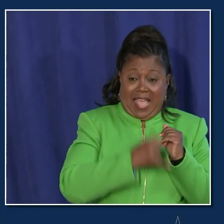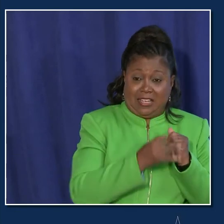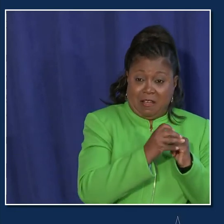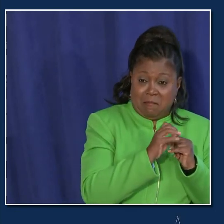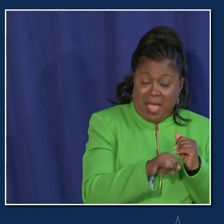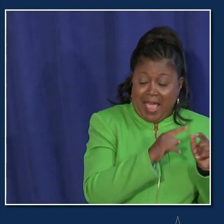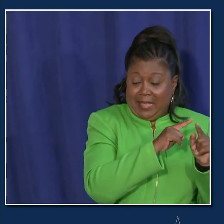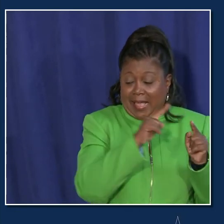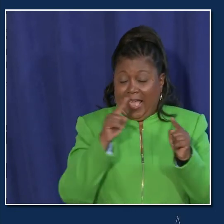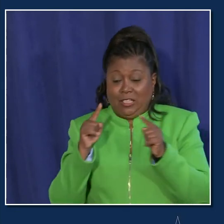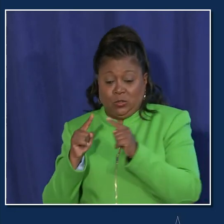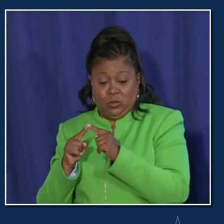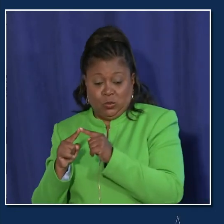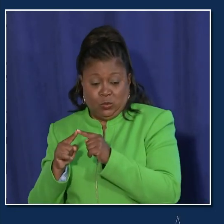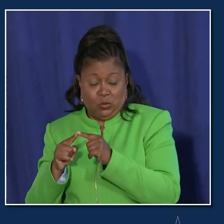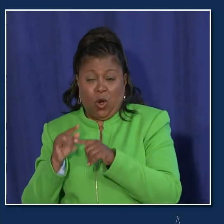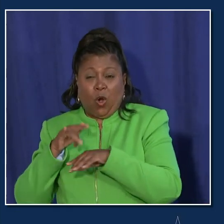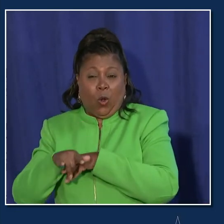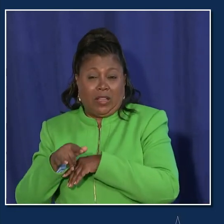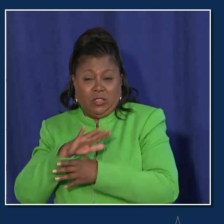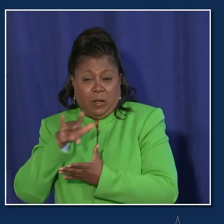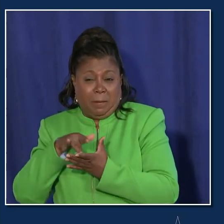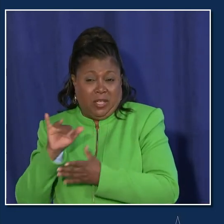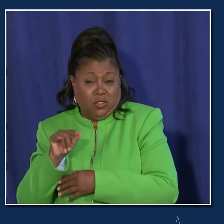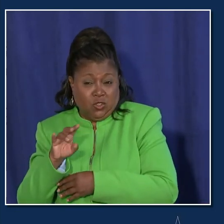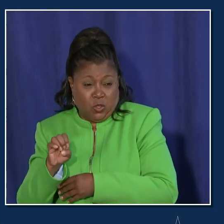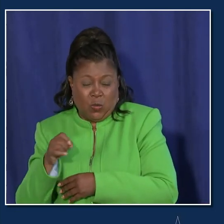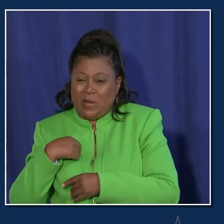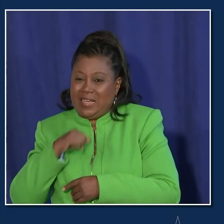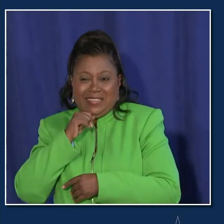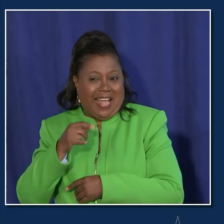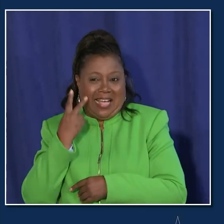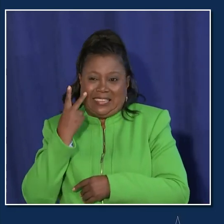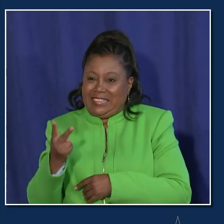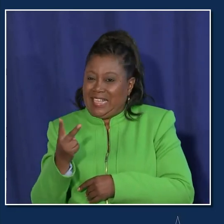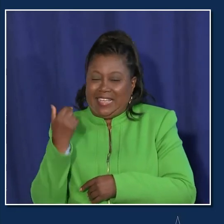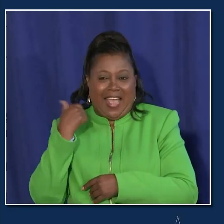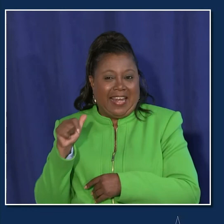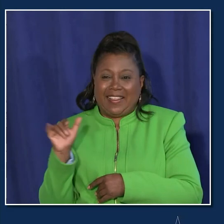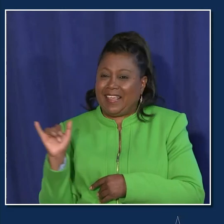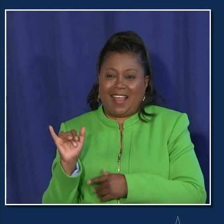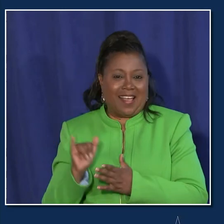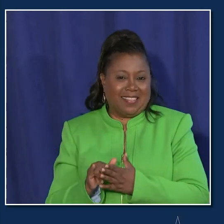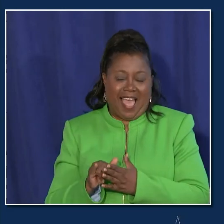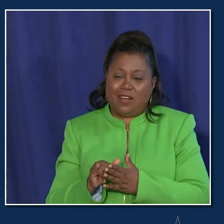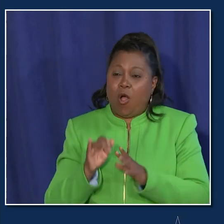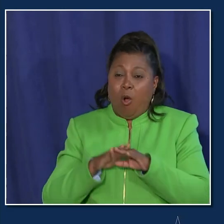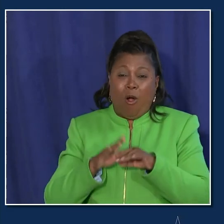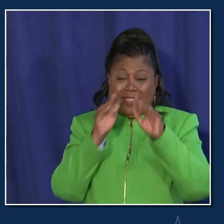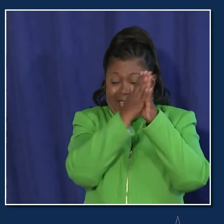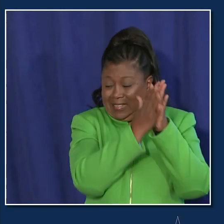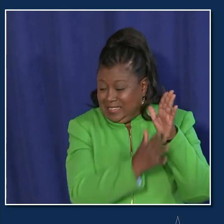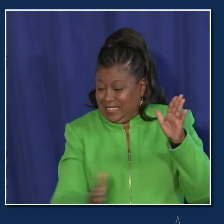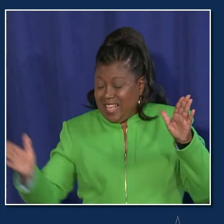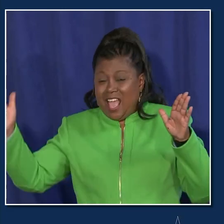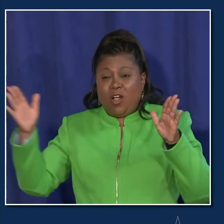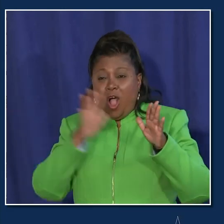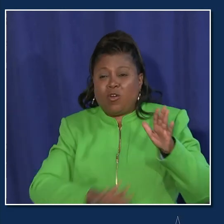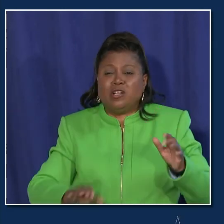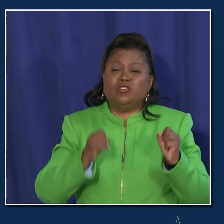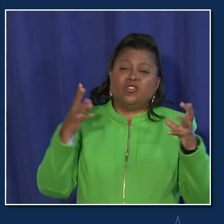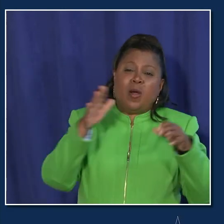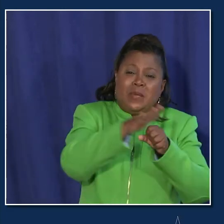May into early to mid-June. We had not seen anything like that on that scale across so